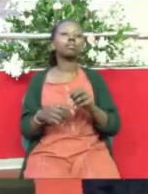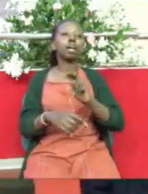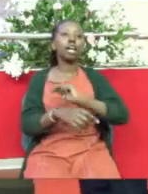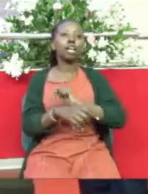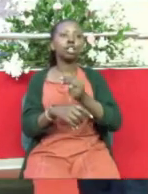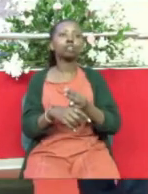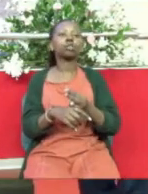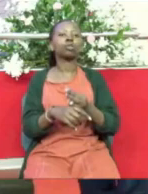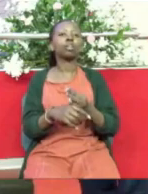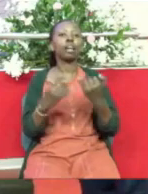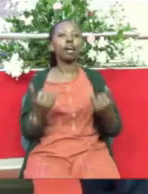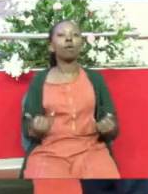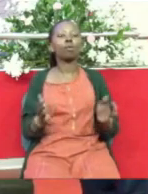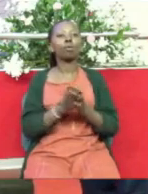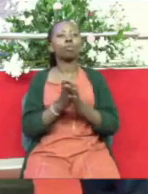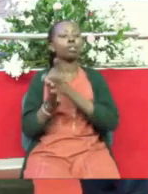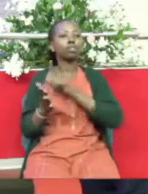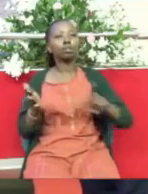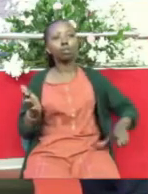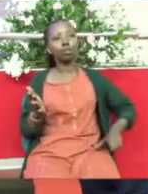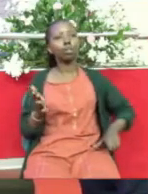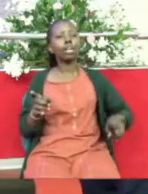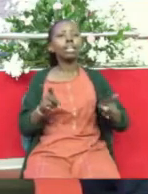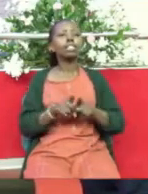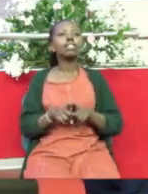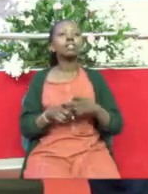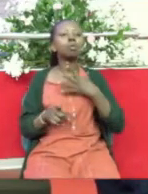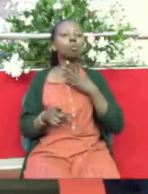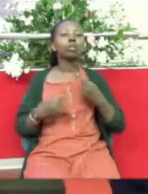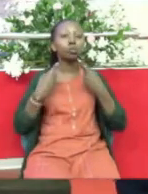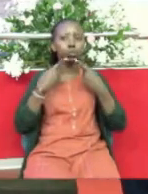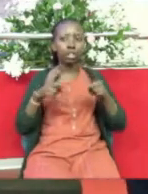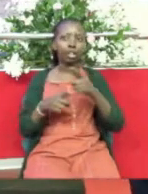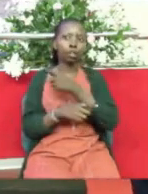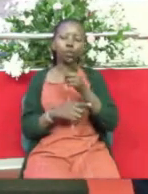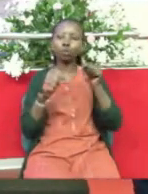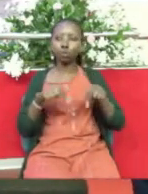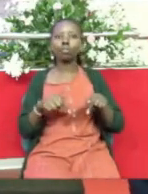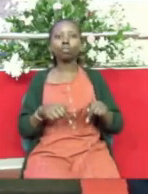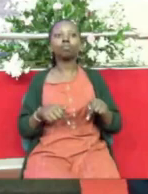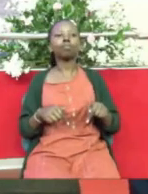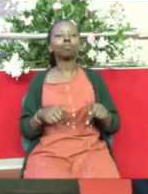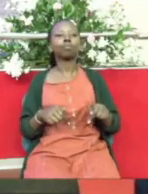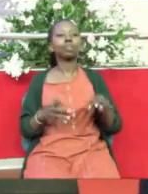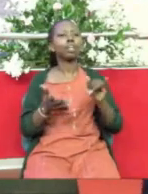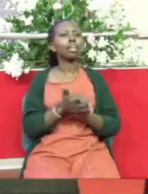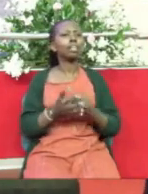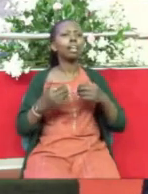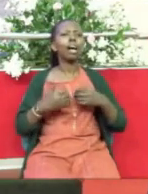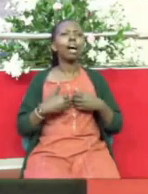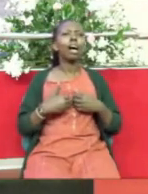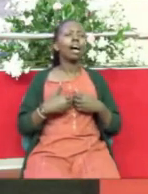Praise the name of the Lord. Amen. And I want to bring it to you this morning that there is normally